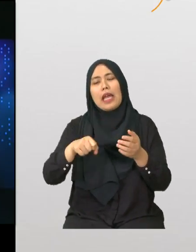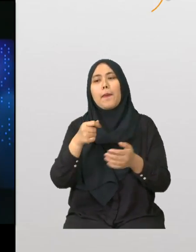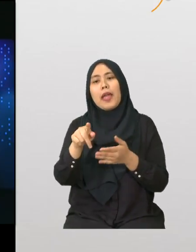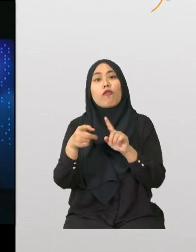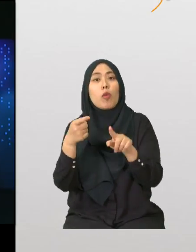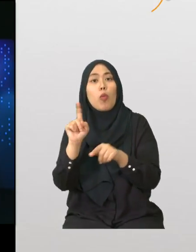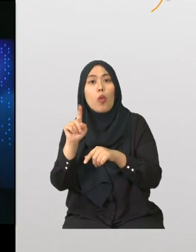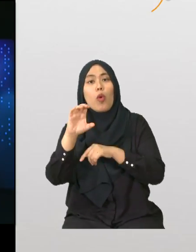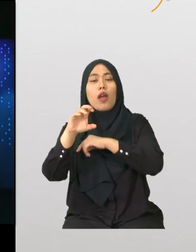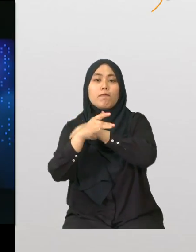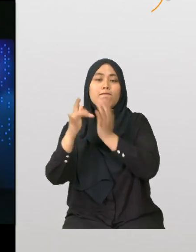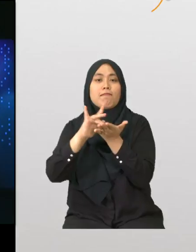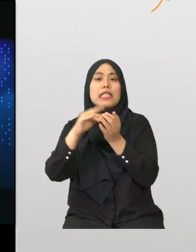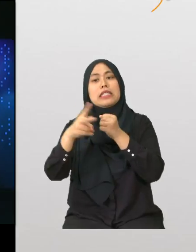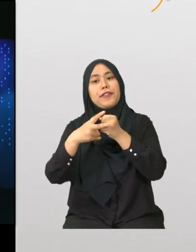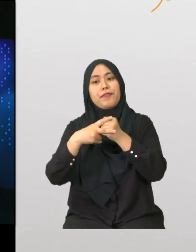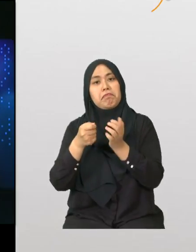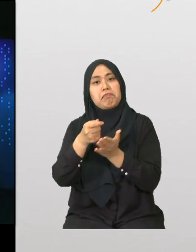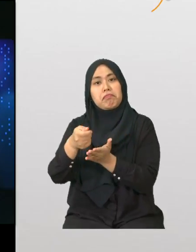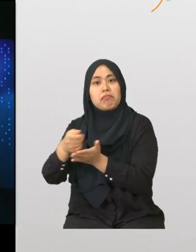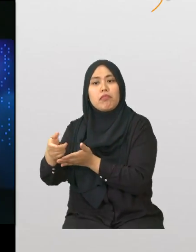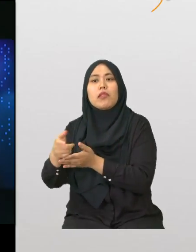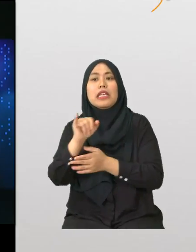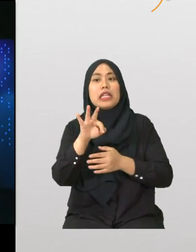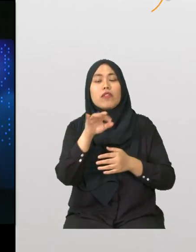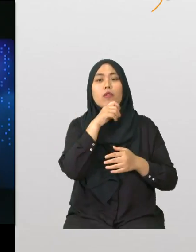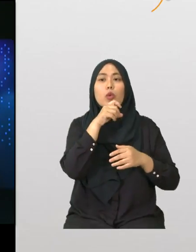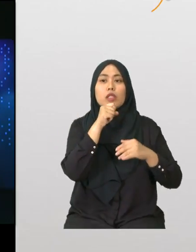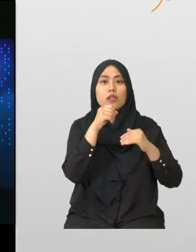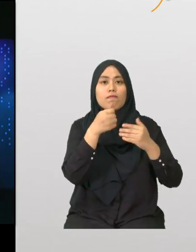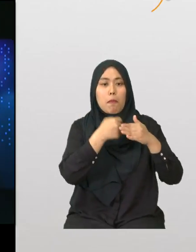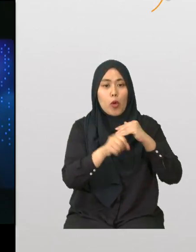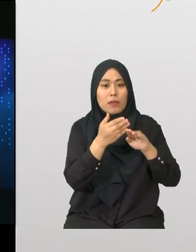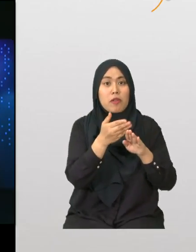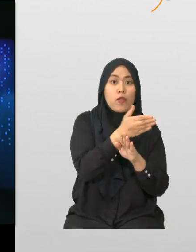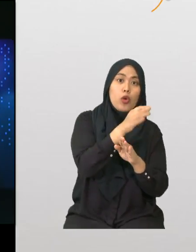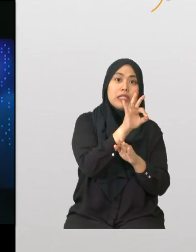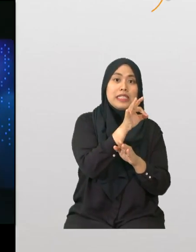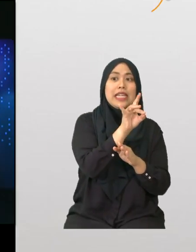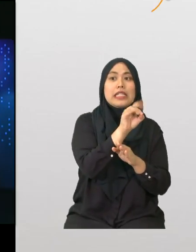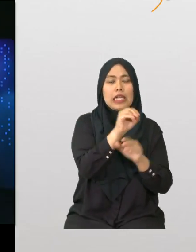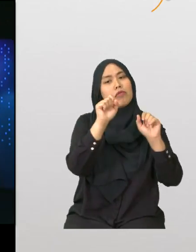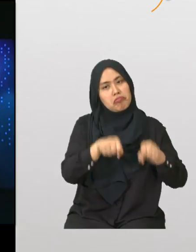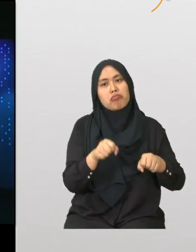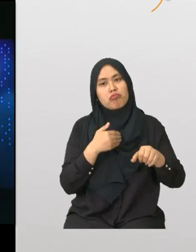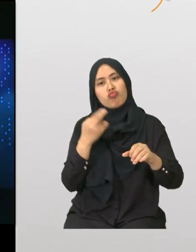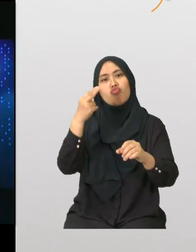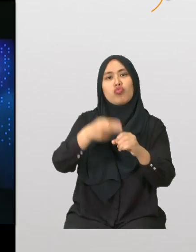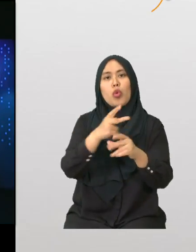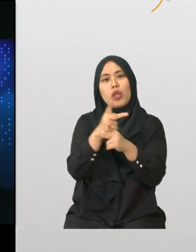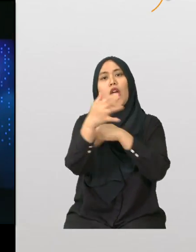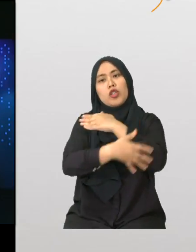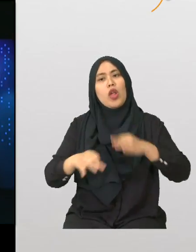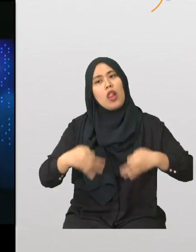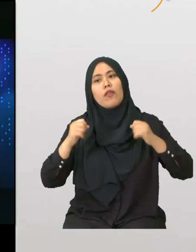MediSave. And if you're older, born before 1980, you can also choose to join CareShield Life. It's